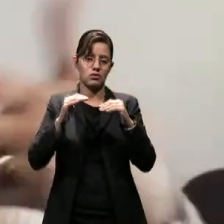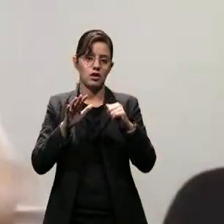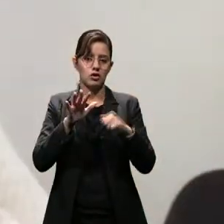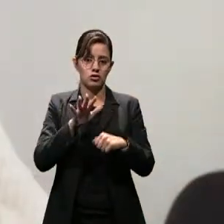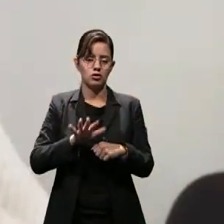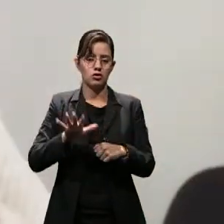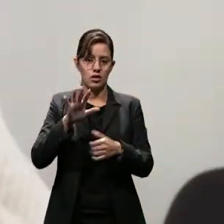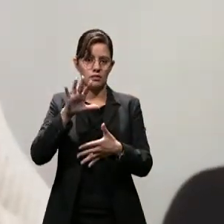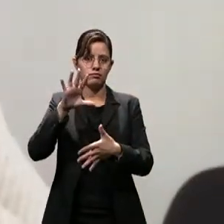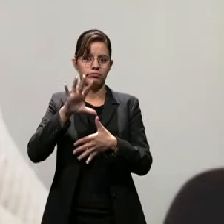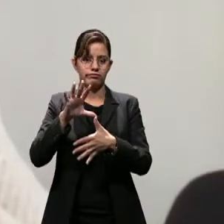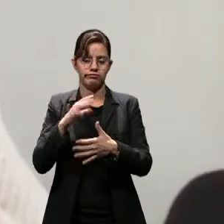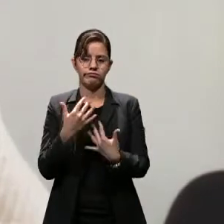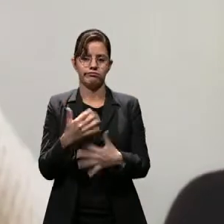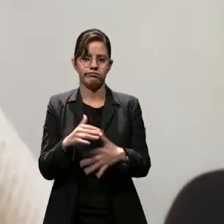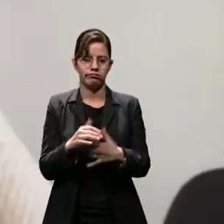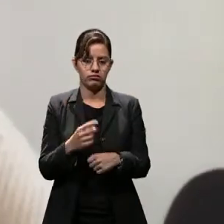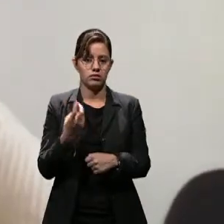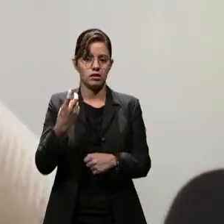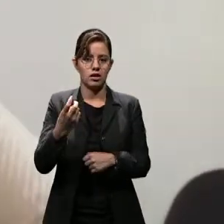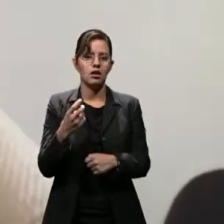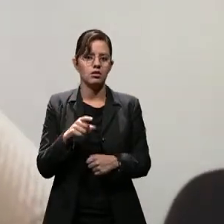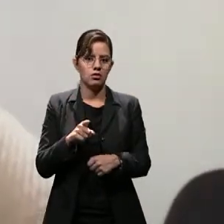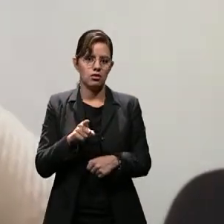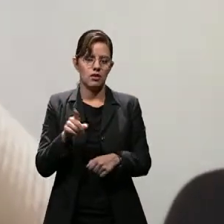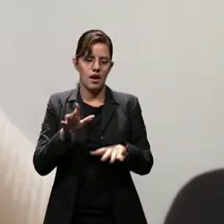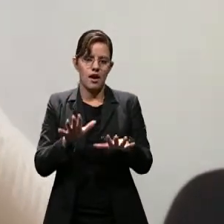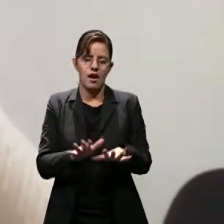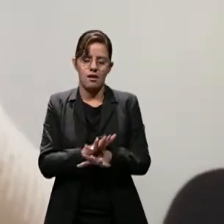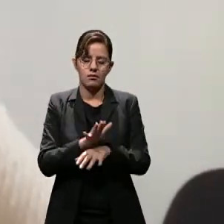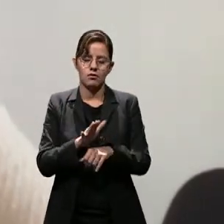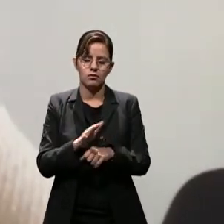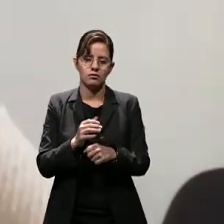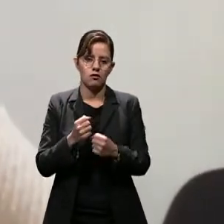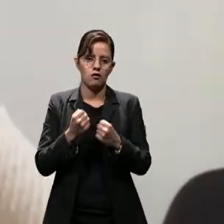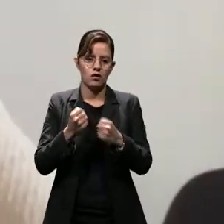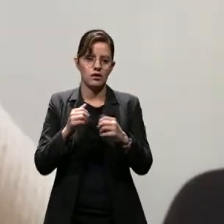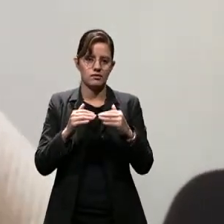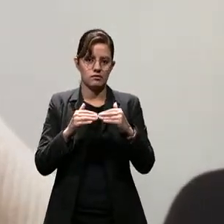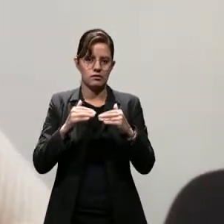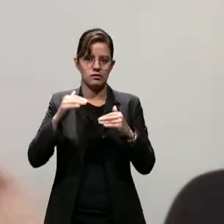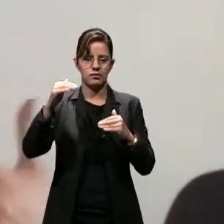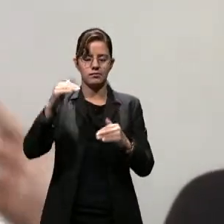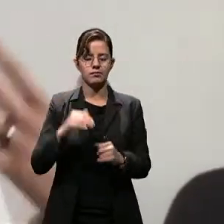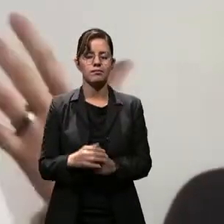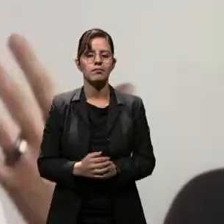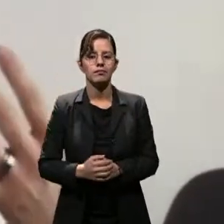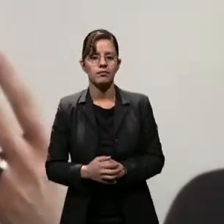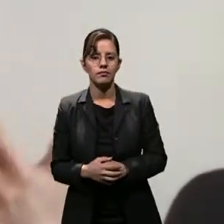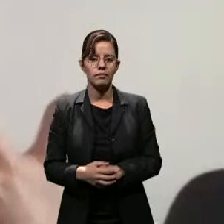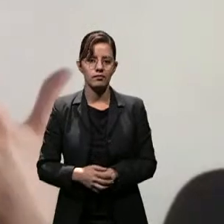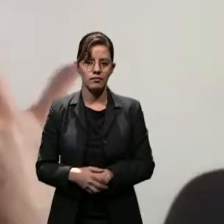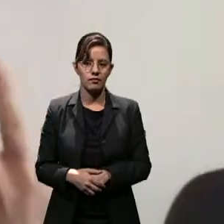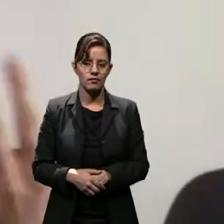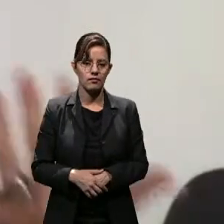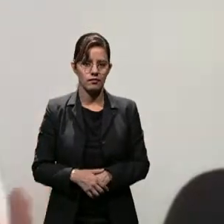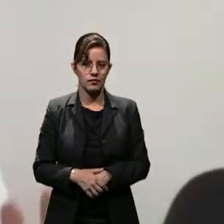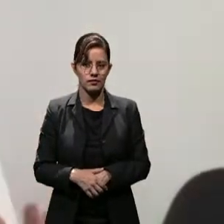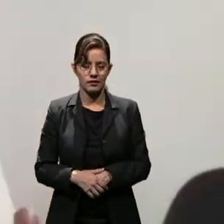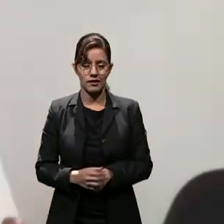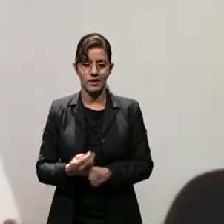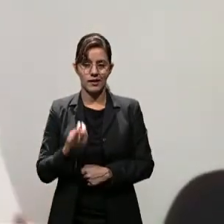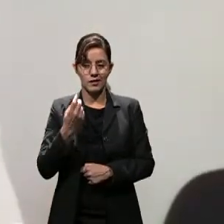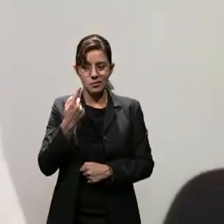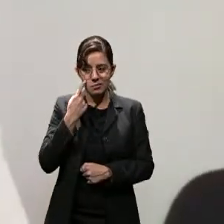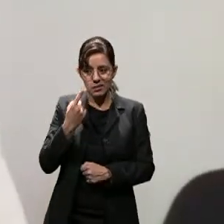we are in our region, we are the top one in our region in these changes. So what we can see with